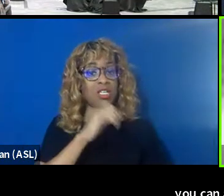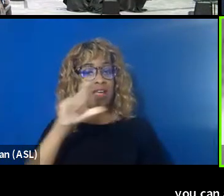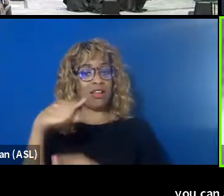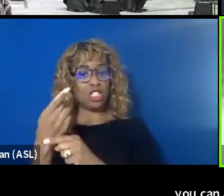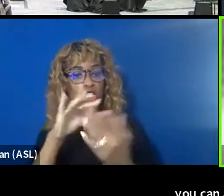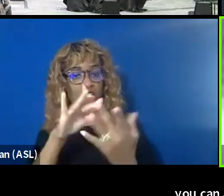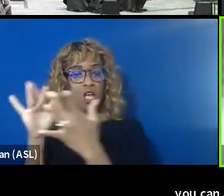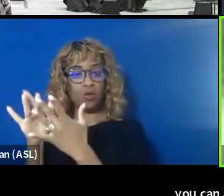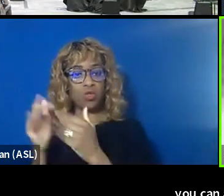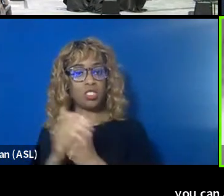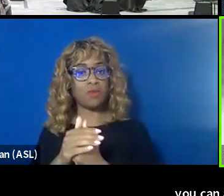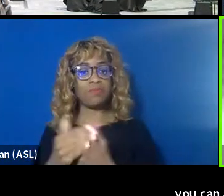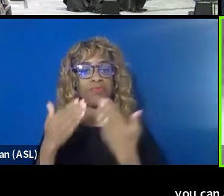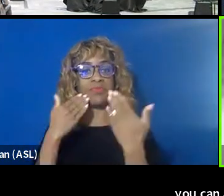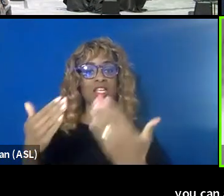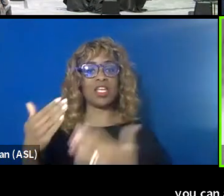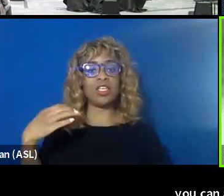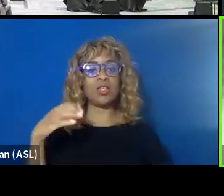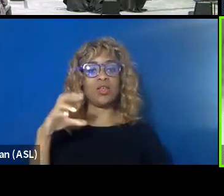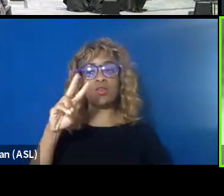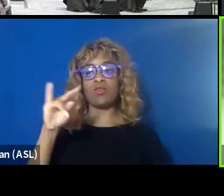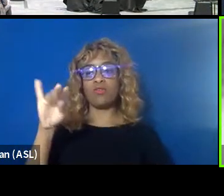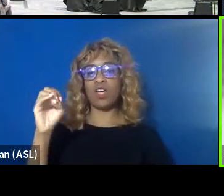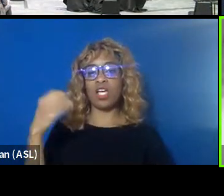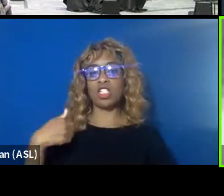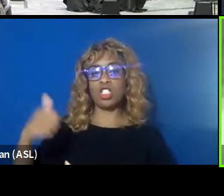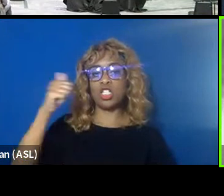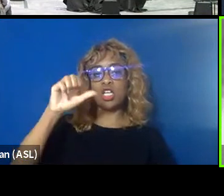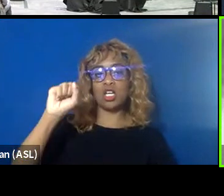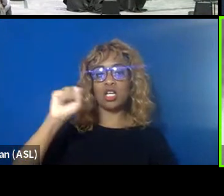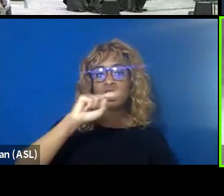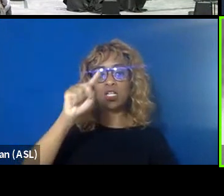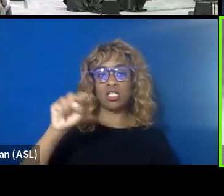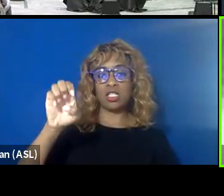Thank you, Vice Chair Zatella.